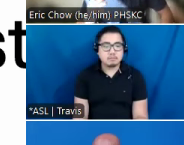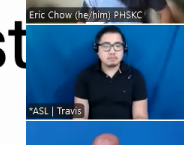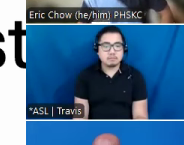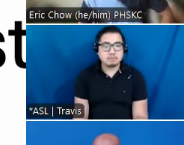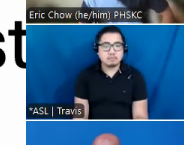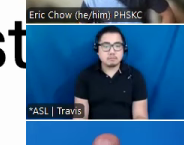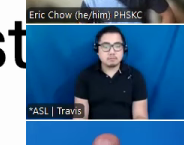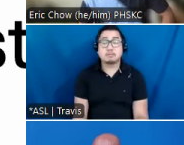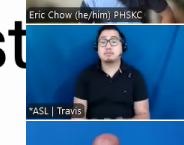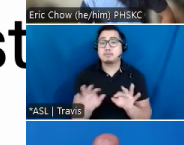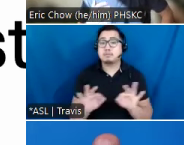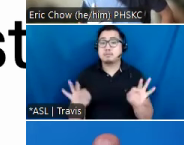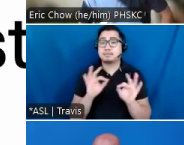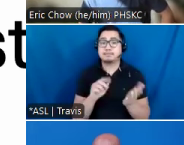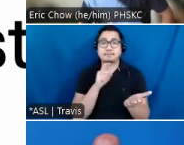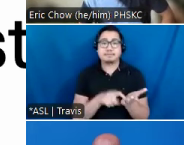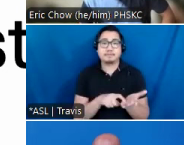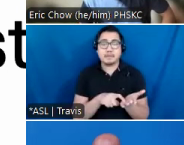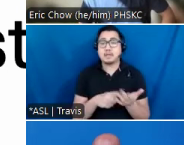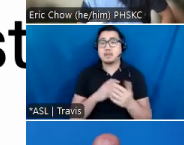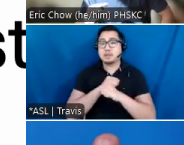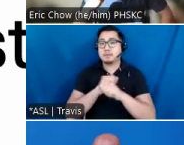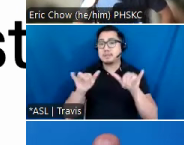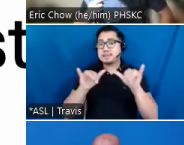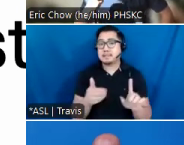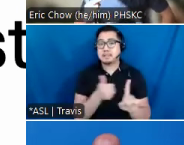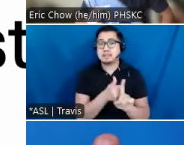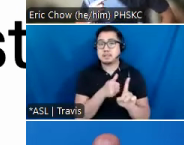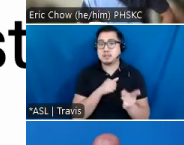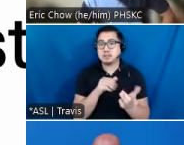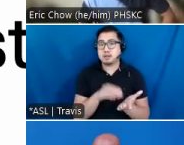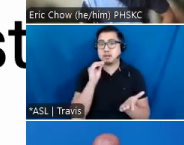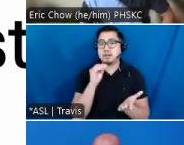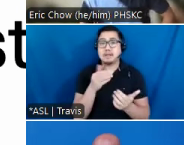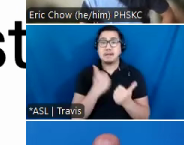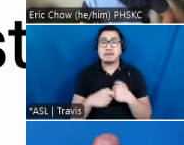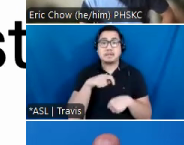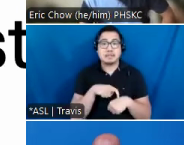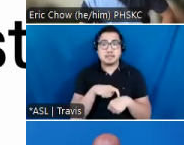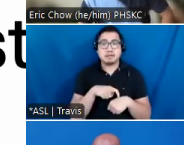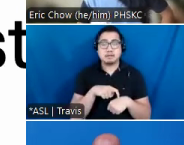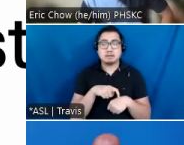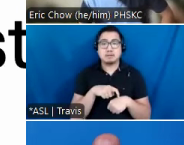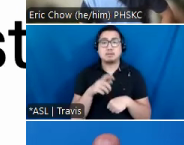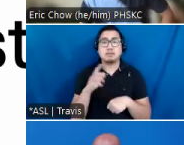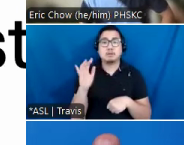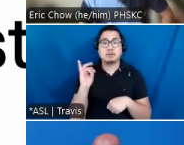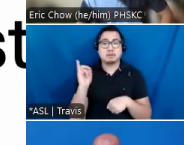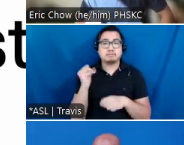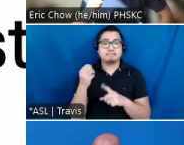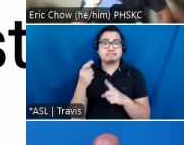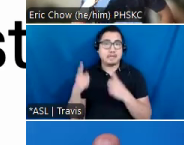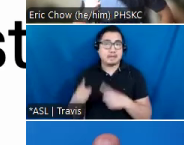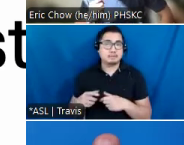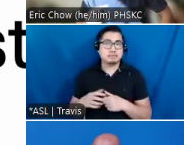It is important to note that the immune system itself learns each time an infection occurs. And